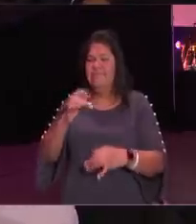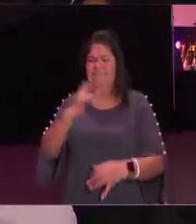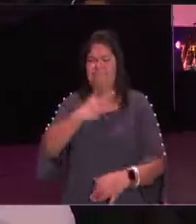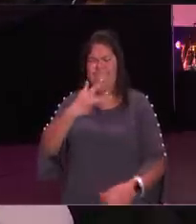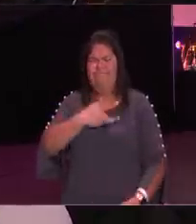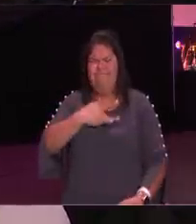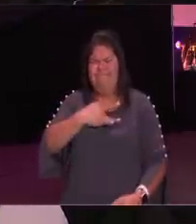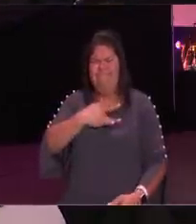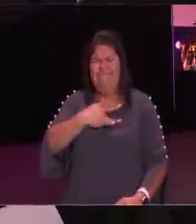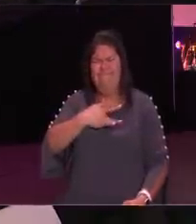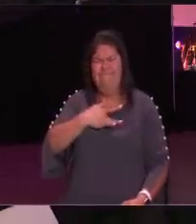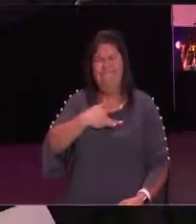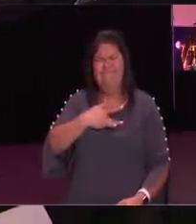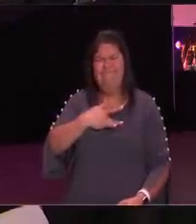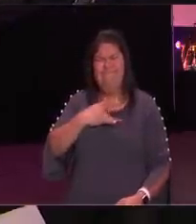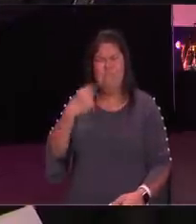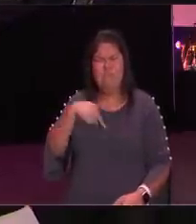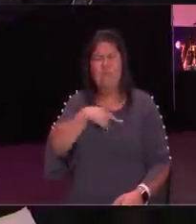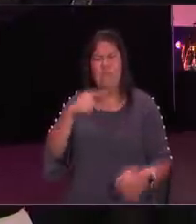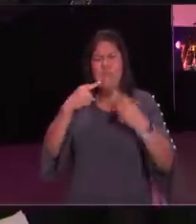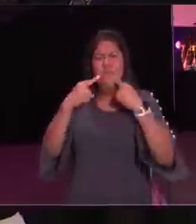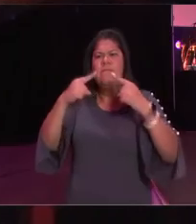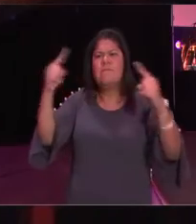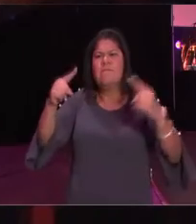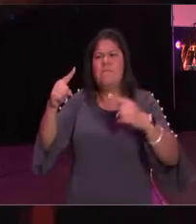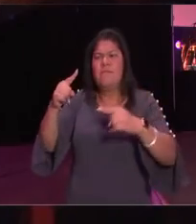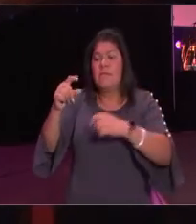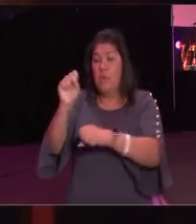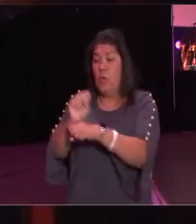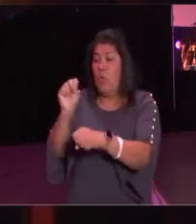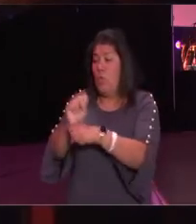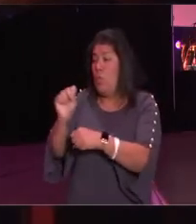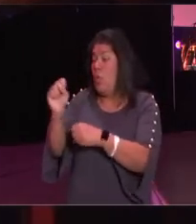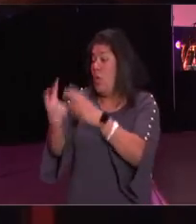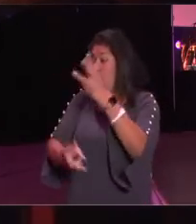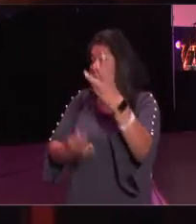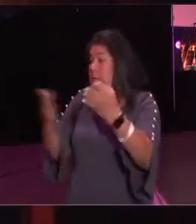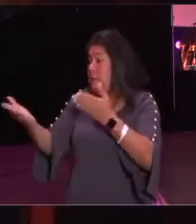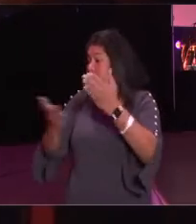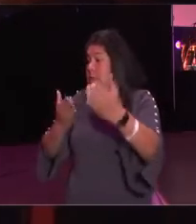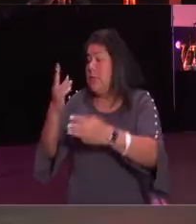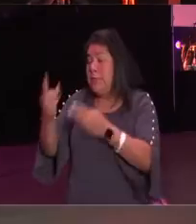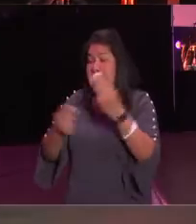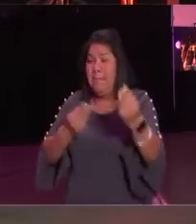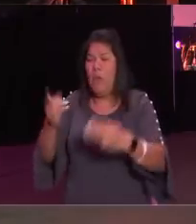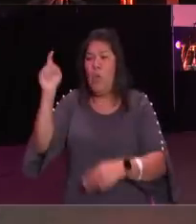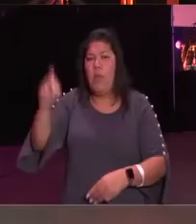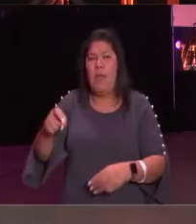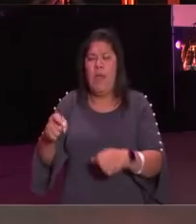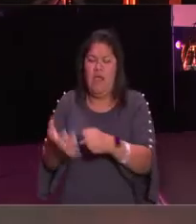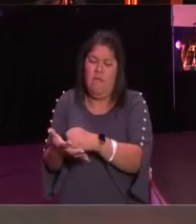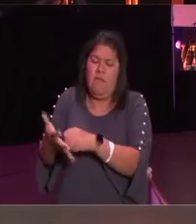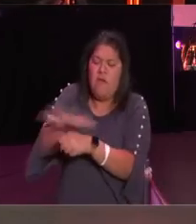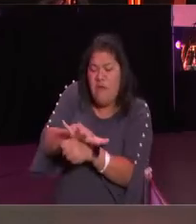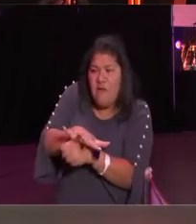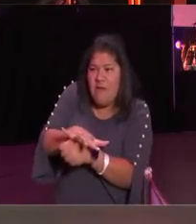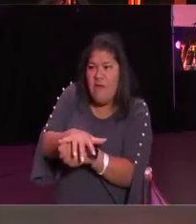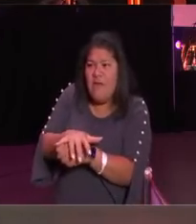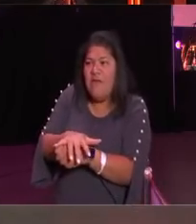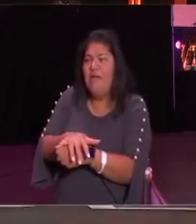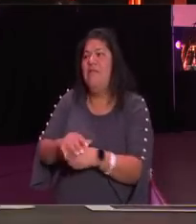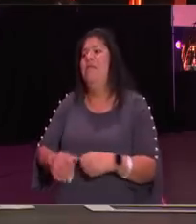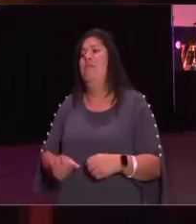me tonight that if we're going to be successful in the field of service and ministry, we need to be